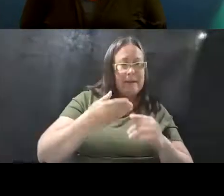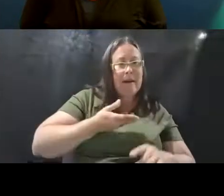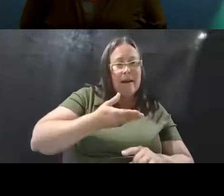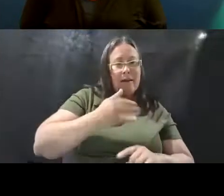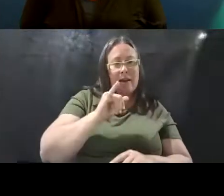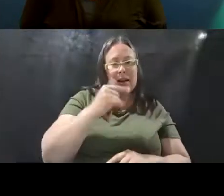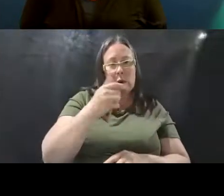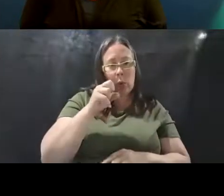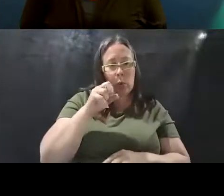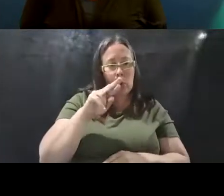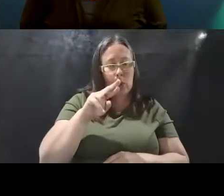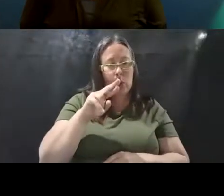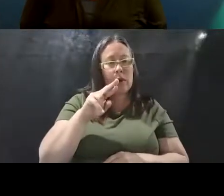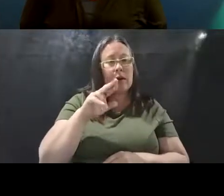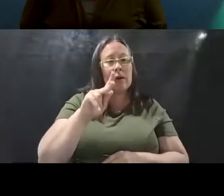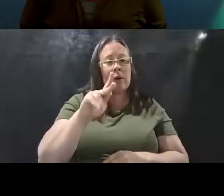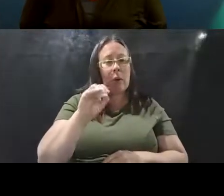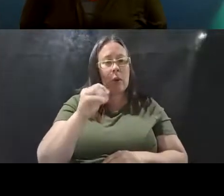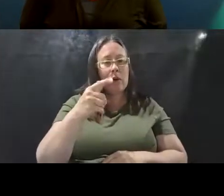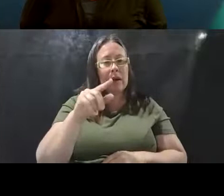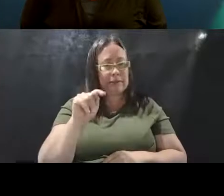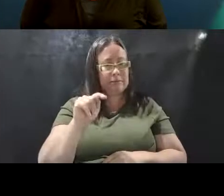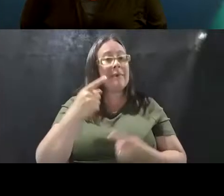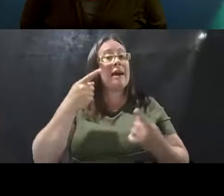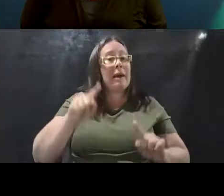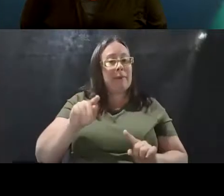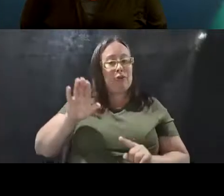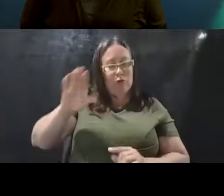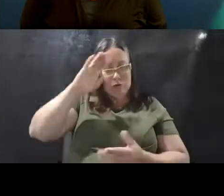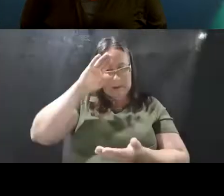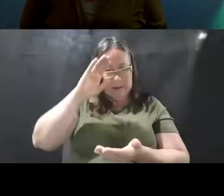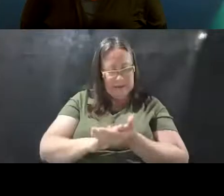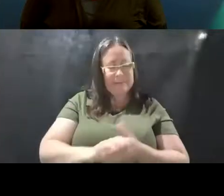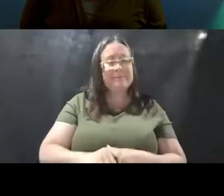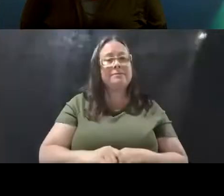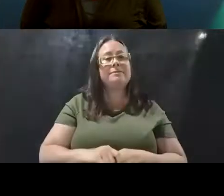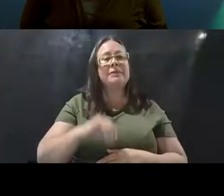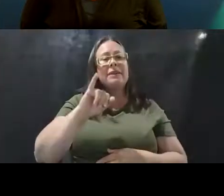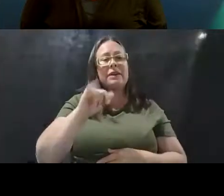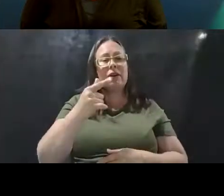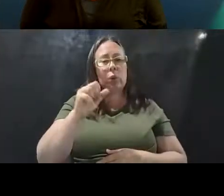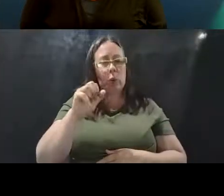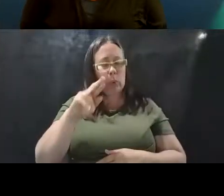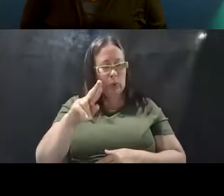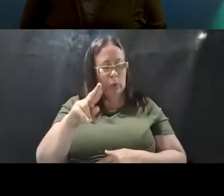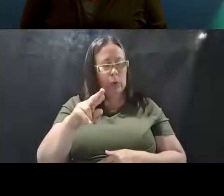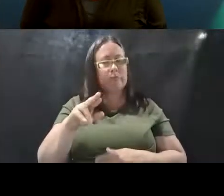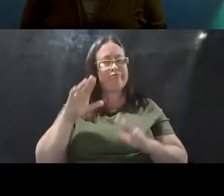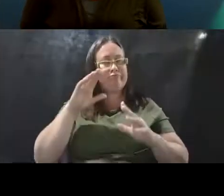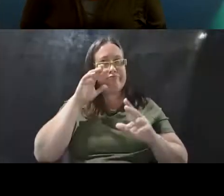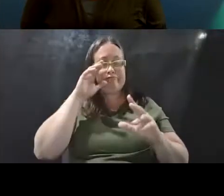Igor Kogan, who happens to be her husband. Igor is an amazing molecular